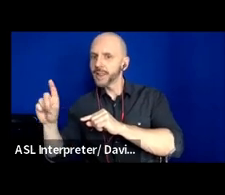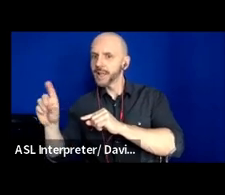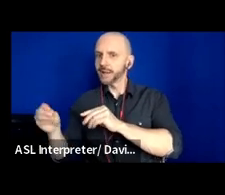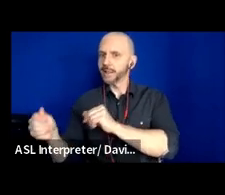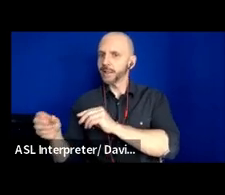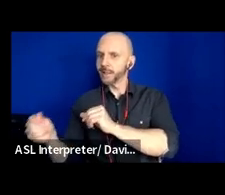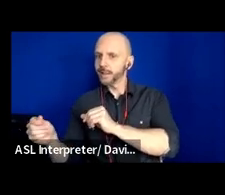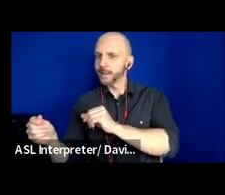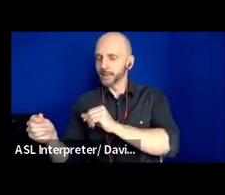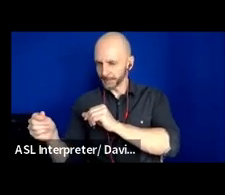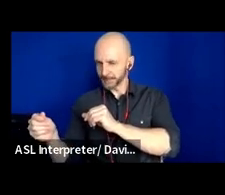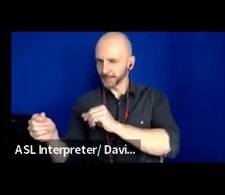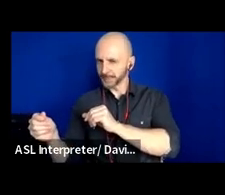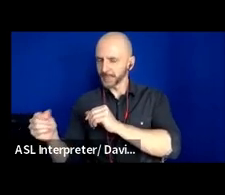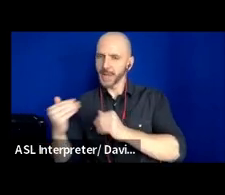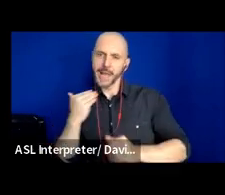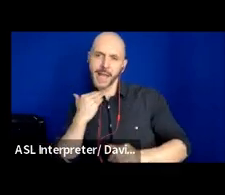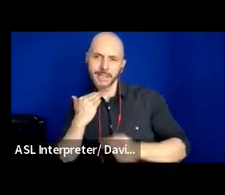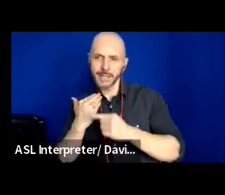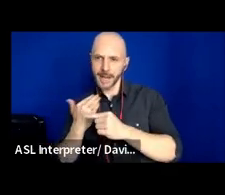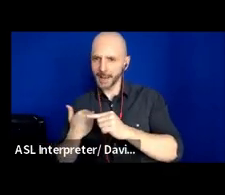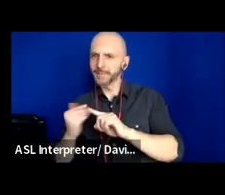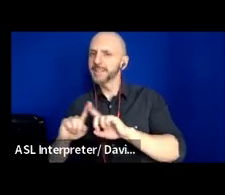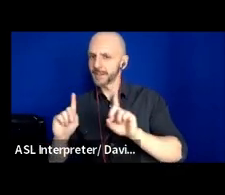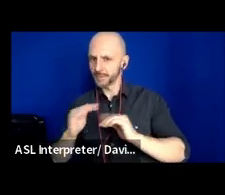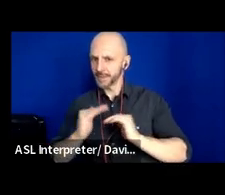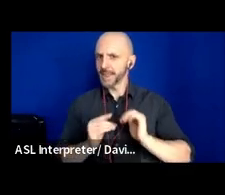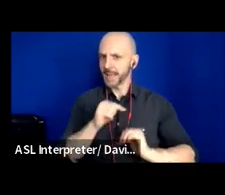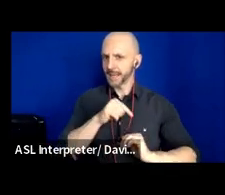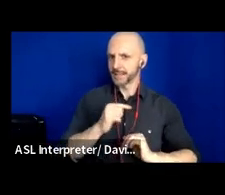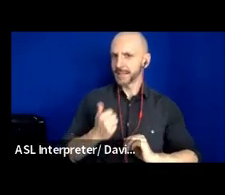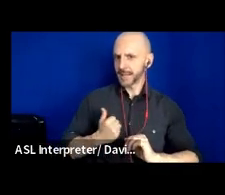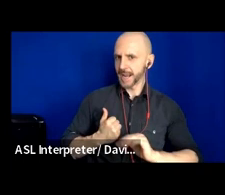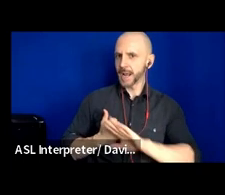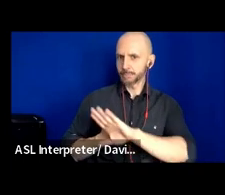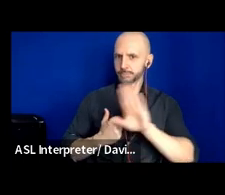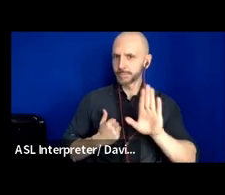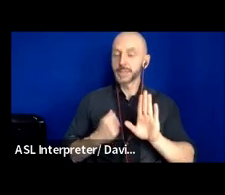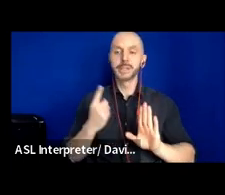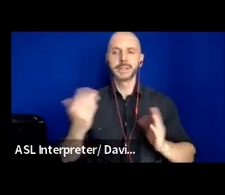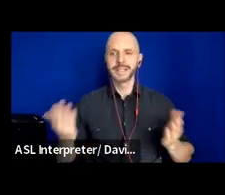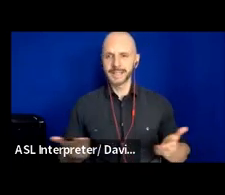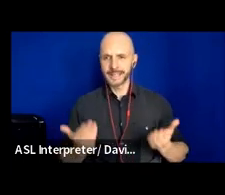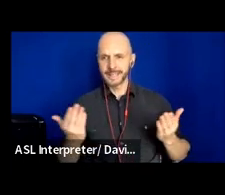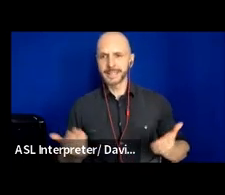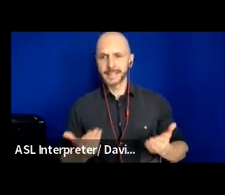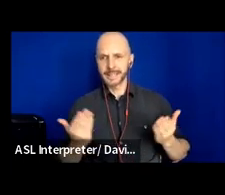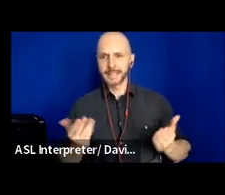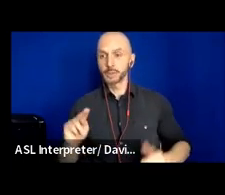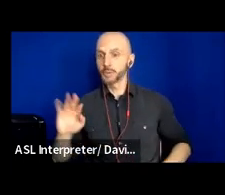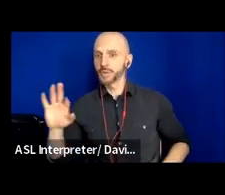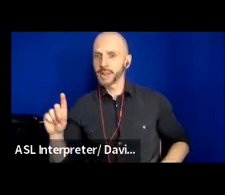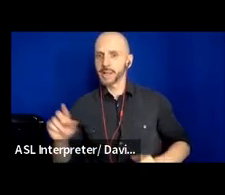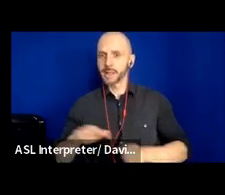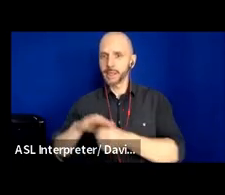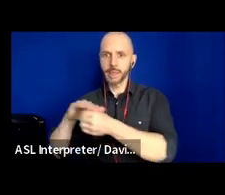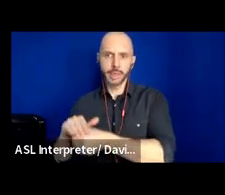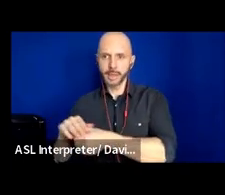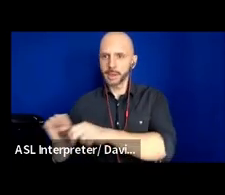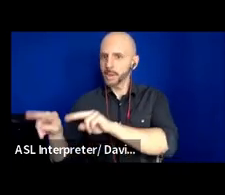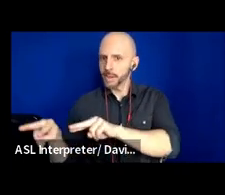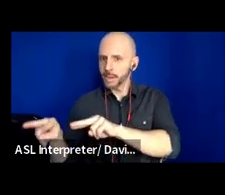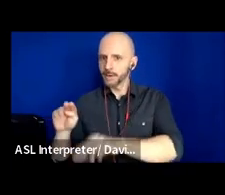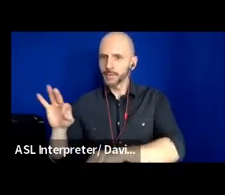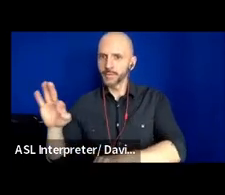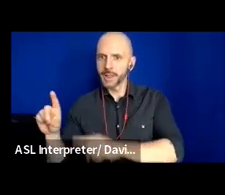but nothing as systemically impactful as the jokes that were there about Newfoundland, folks from Newfoundland, and that have had